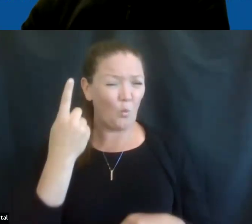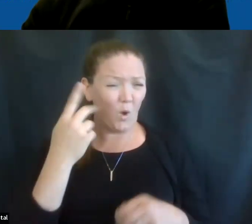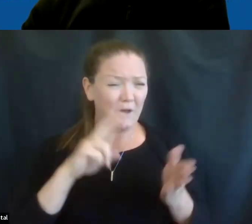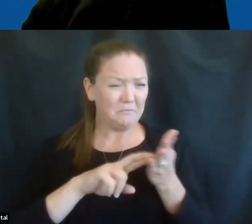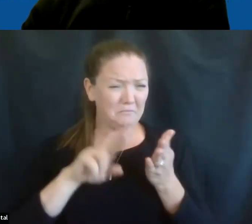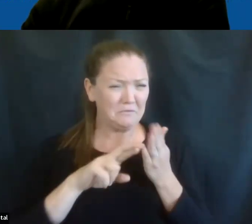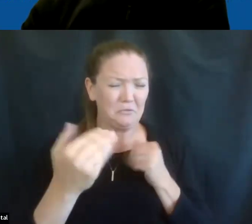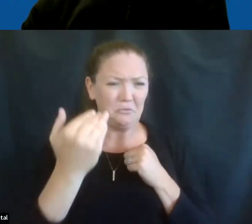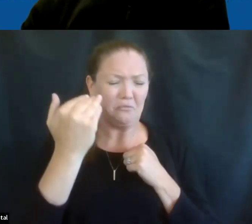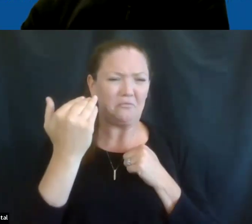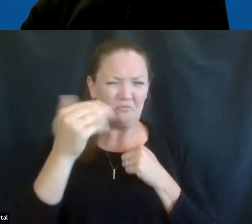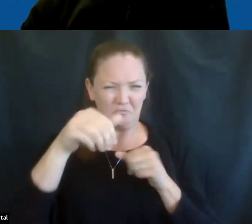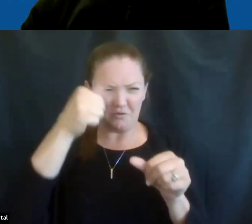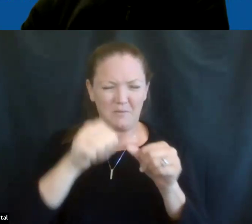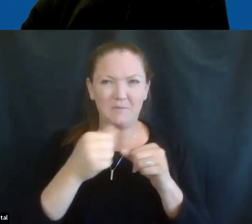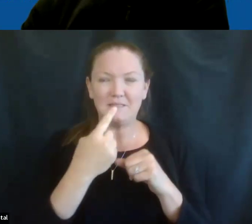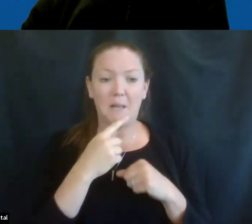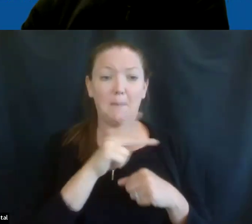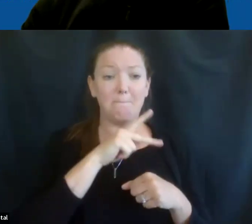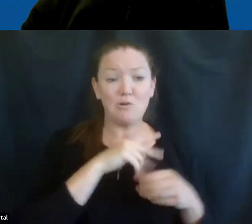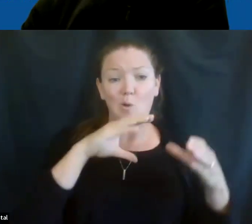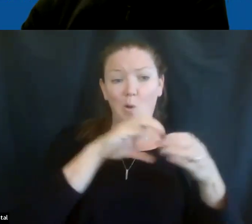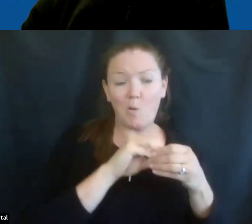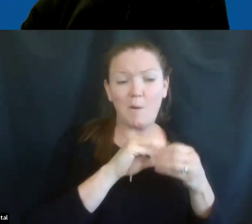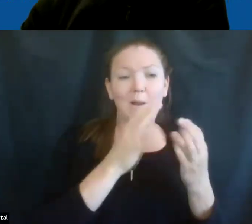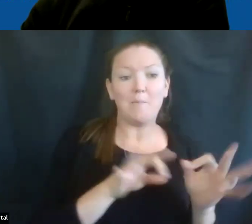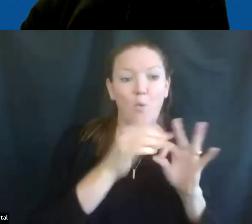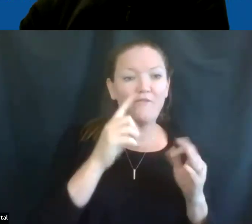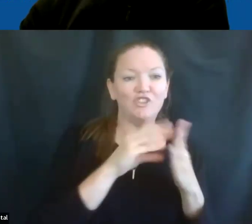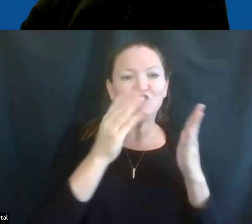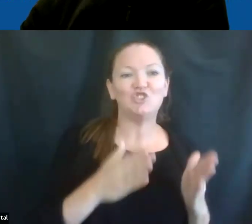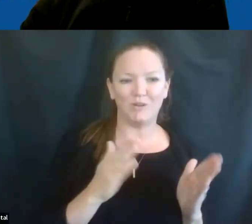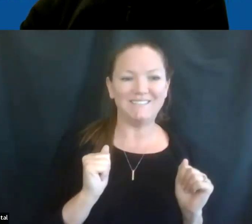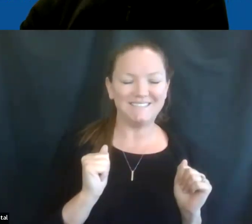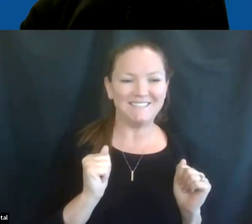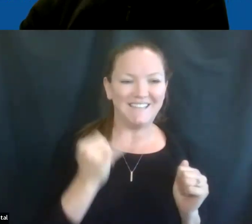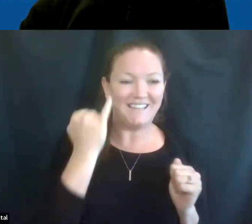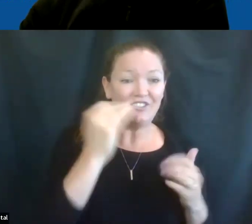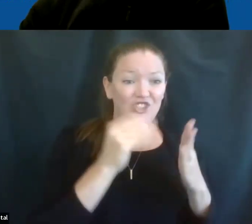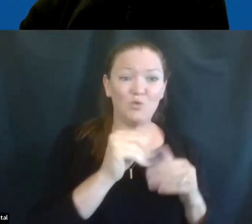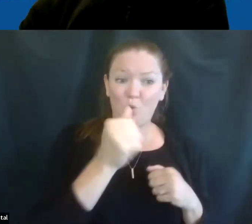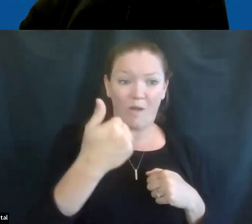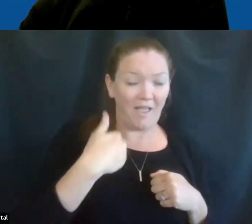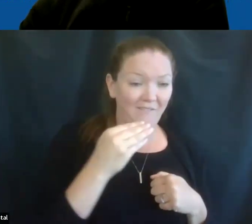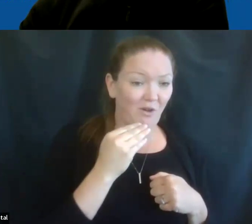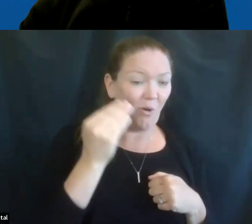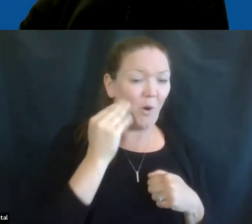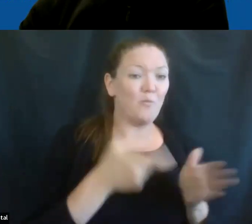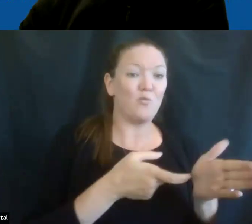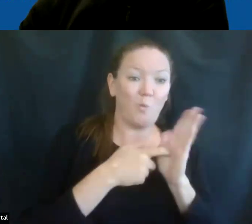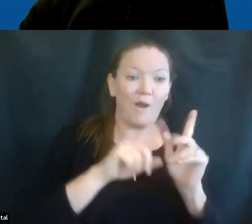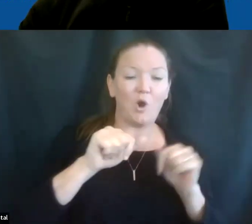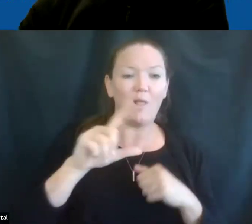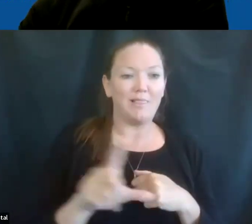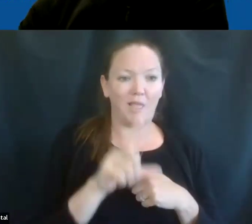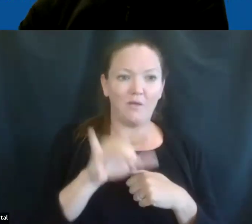about how personal ownership is more important for students, right? When those students don't have a device at home and they have to go to a library, that's